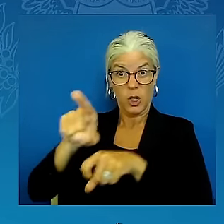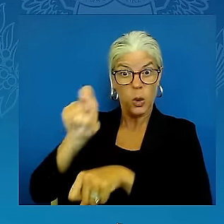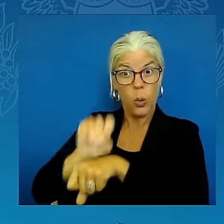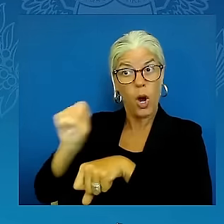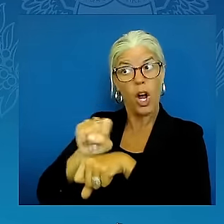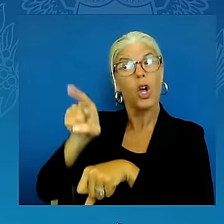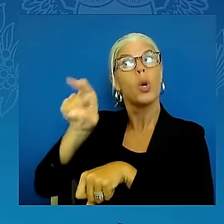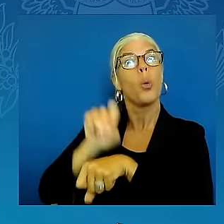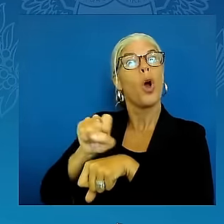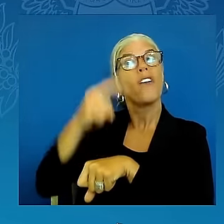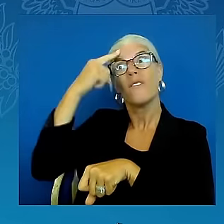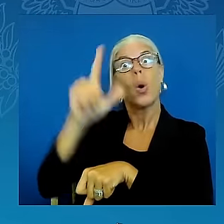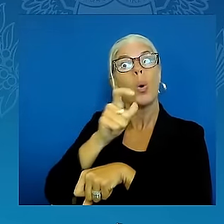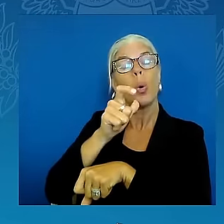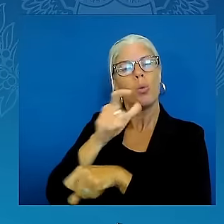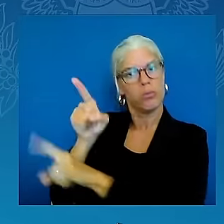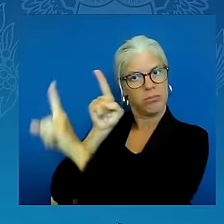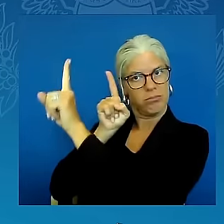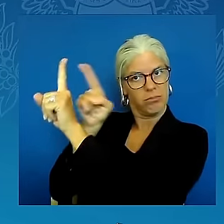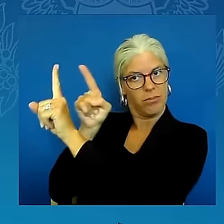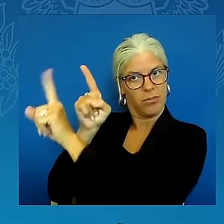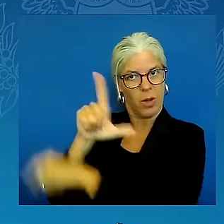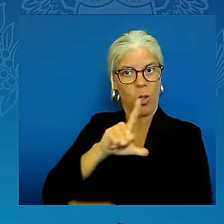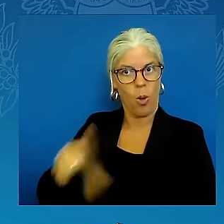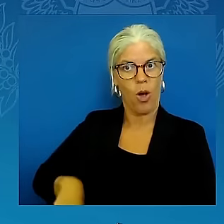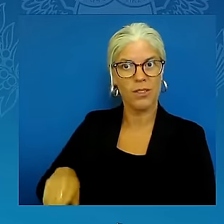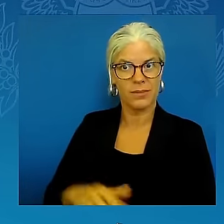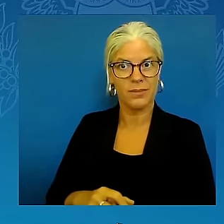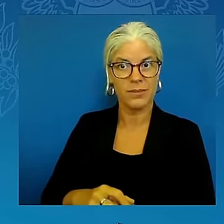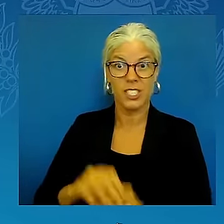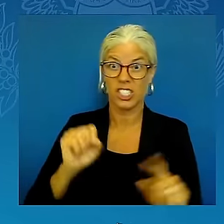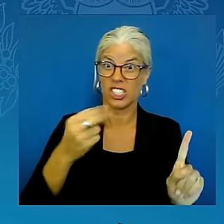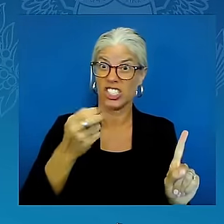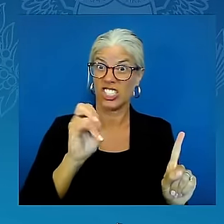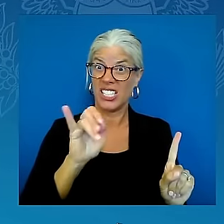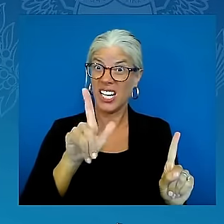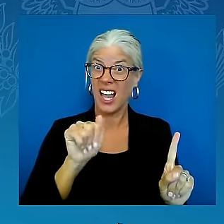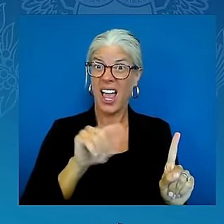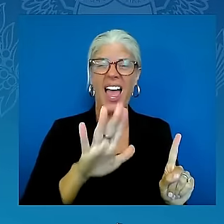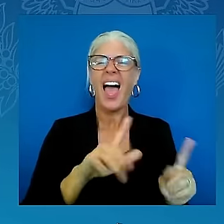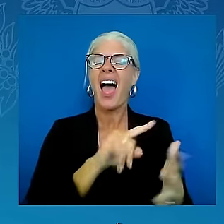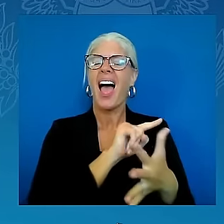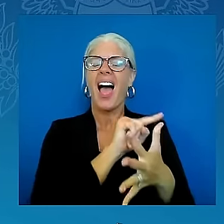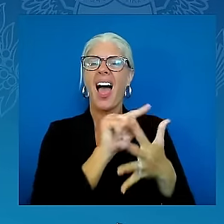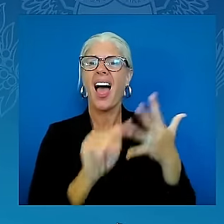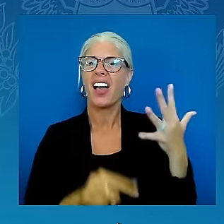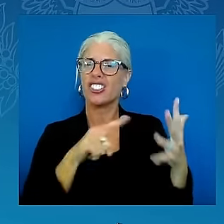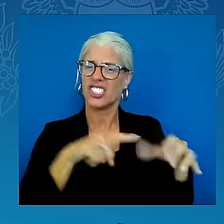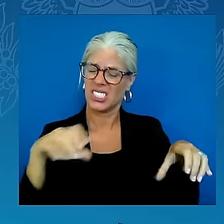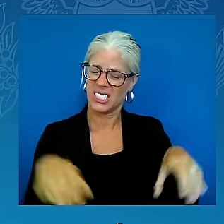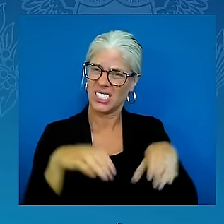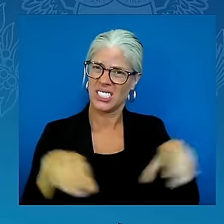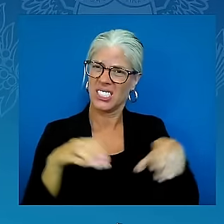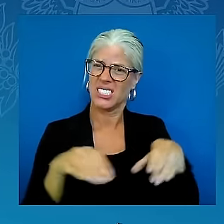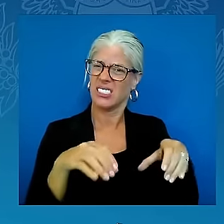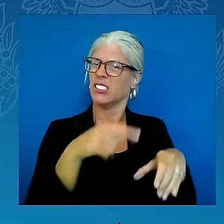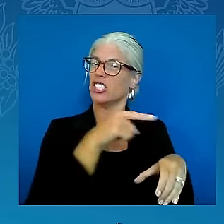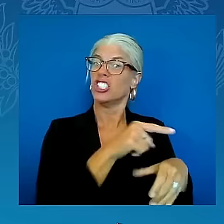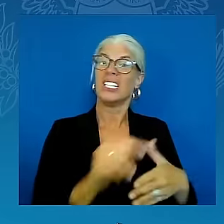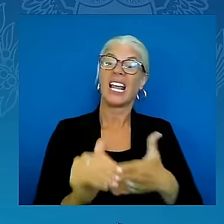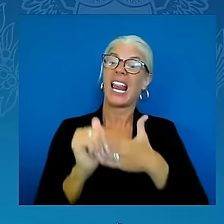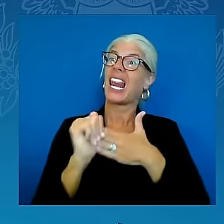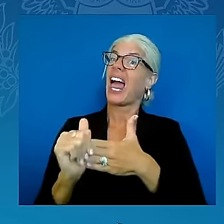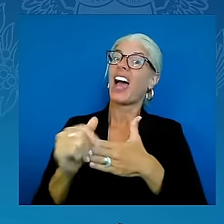the Congressional Black Caucus, I had the honor to work directly with Sheila on many issues over the years and to observe